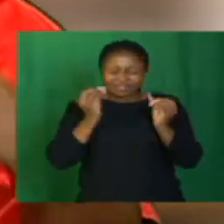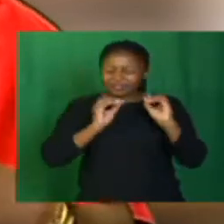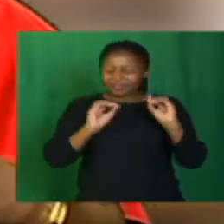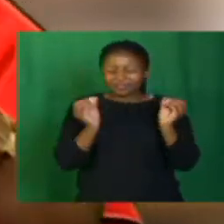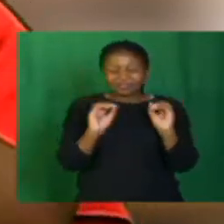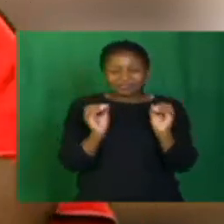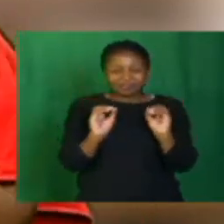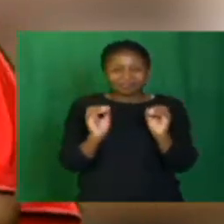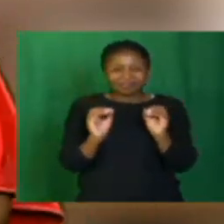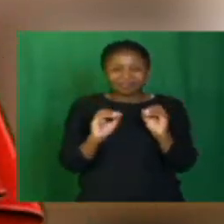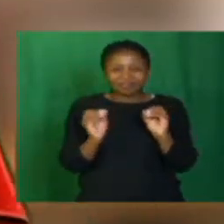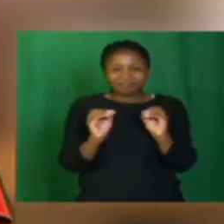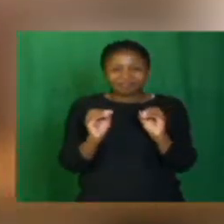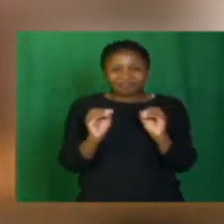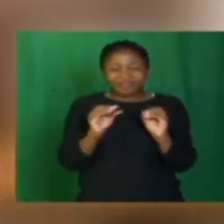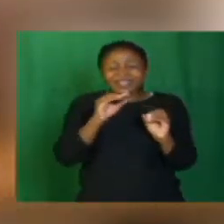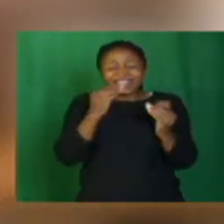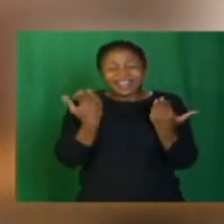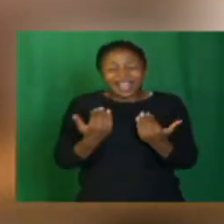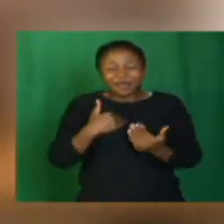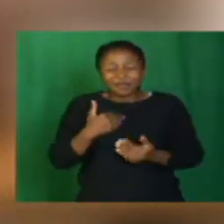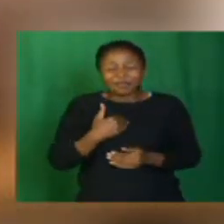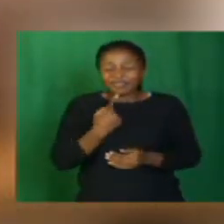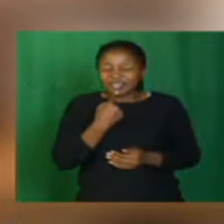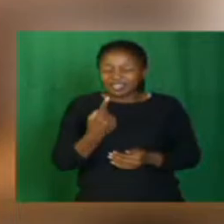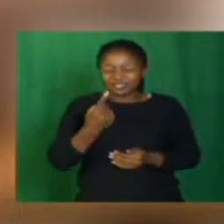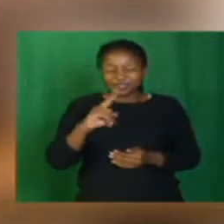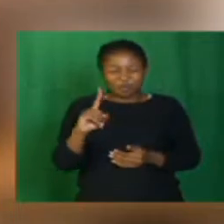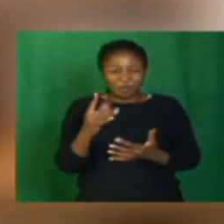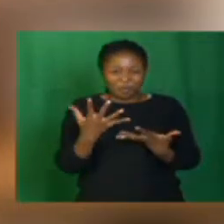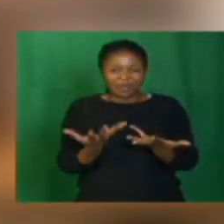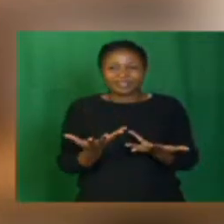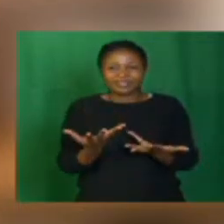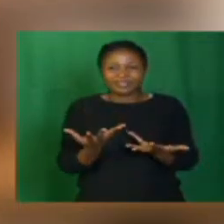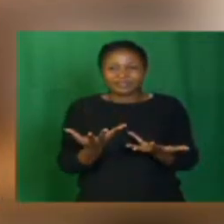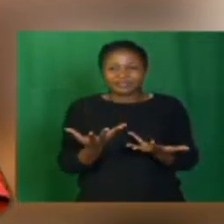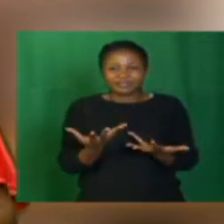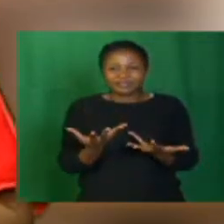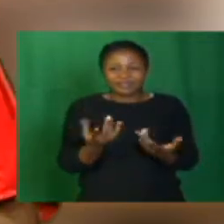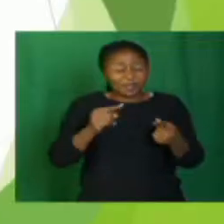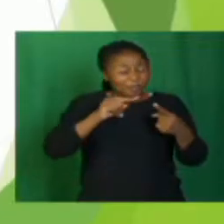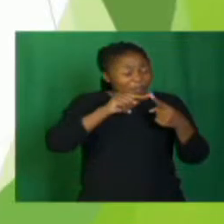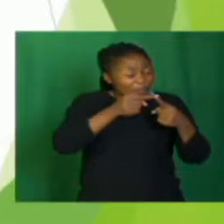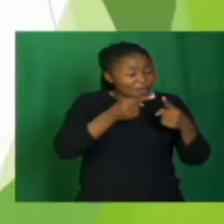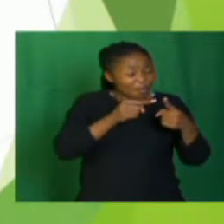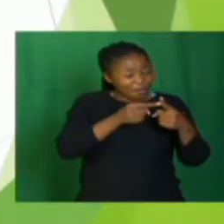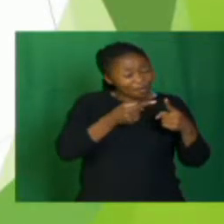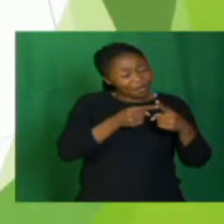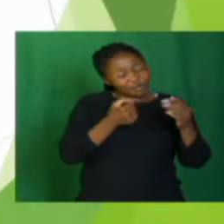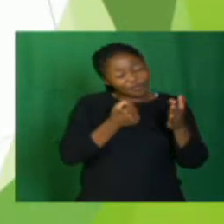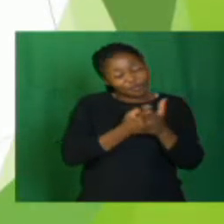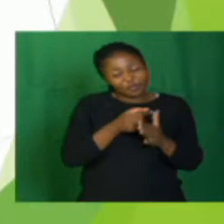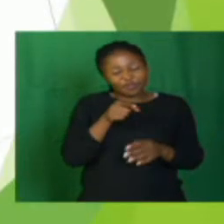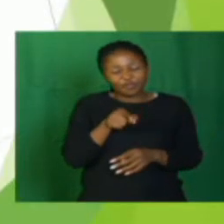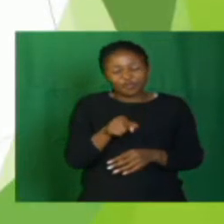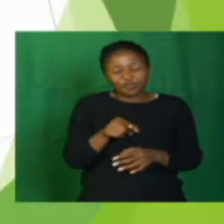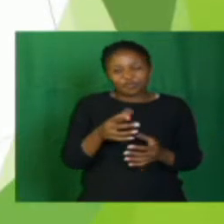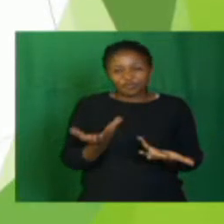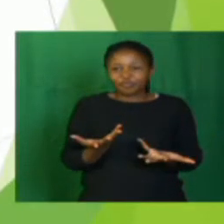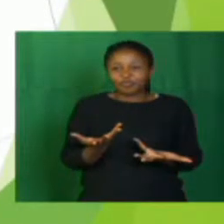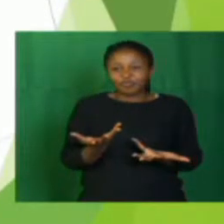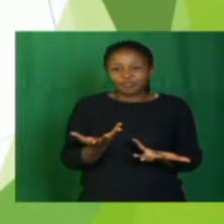in points against the topic? Just like in any matter, there are 2 sides to a